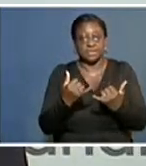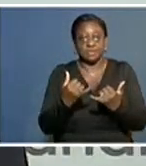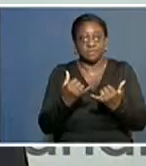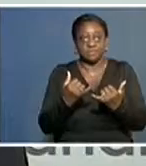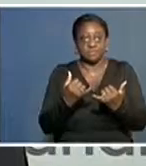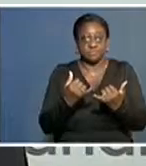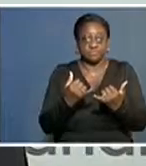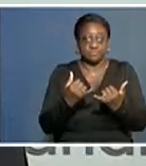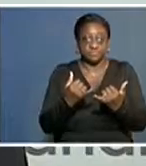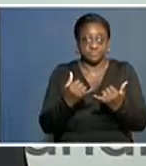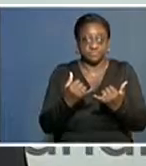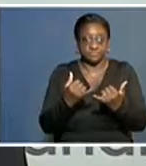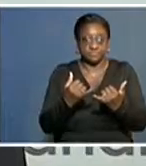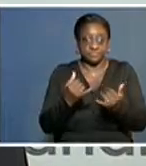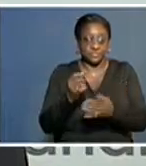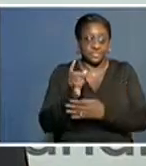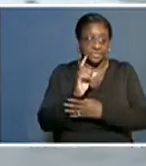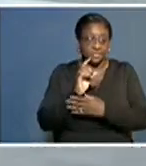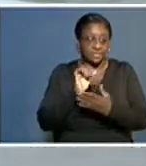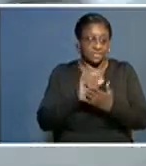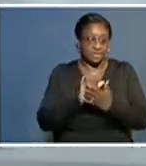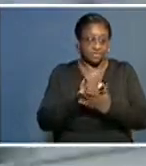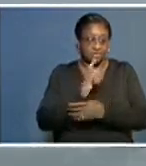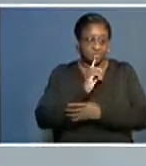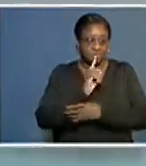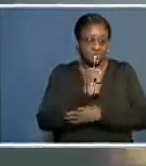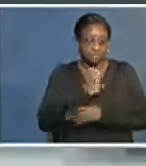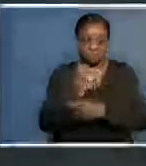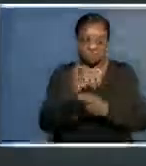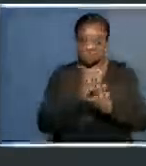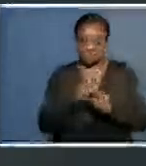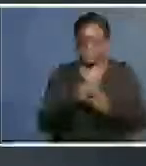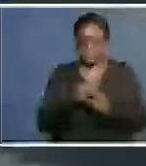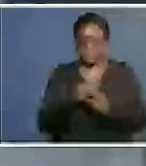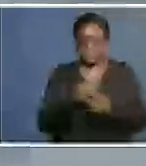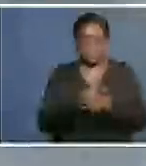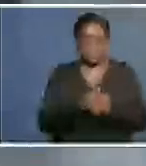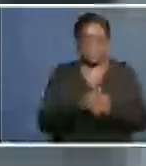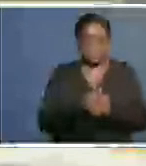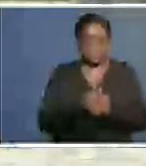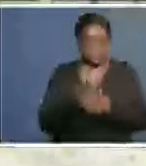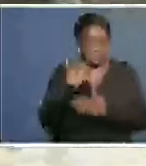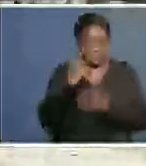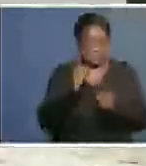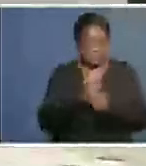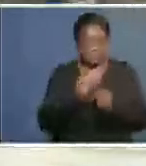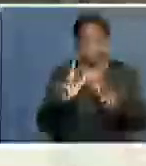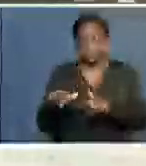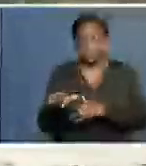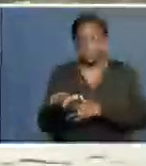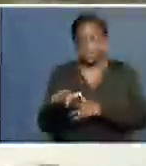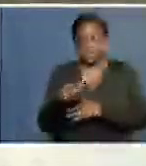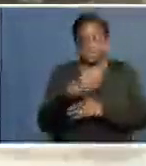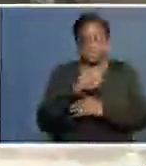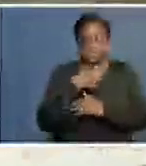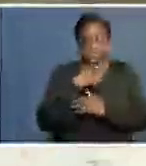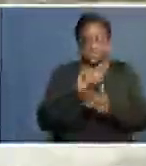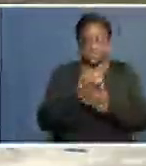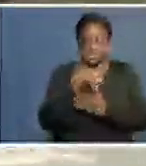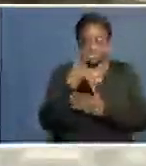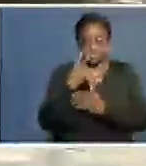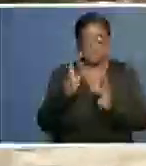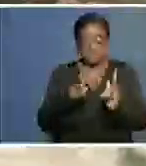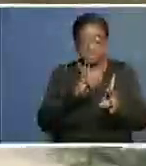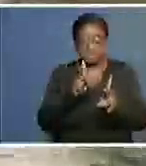we anticipate will be announced soon. 3 years after Category 5 monster storm Hurricane Dorian swept Abaco and Grand